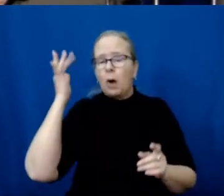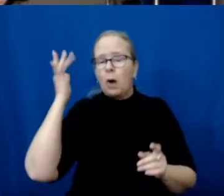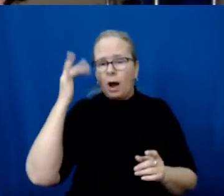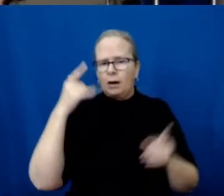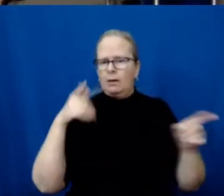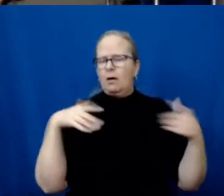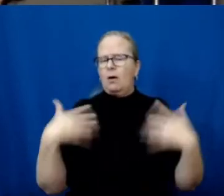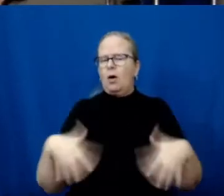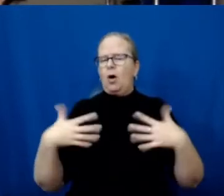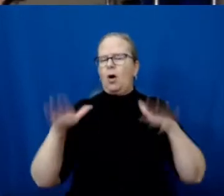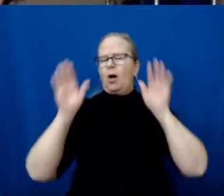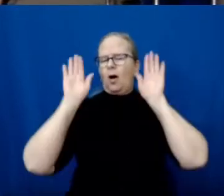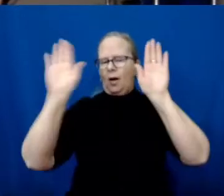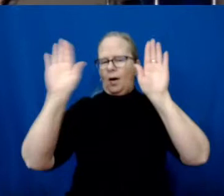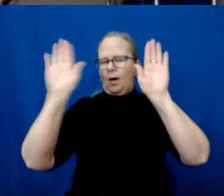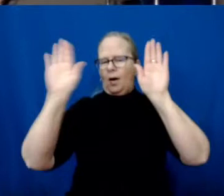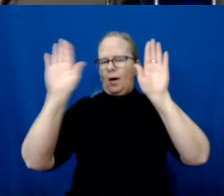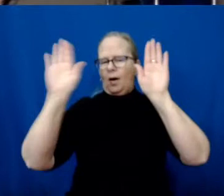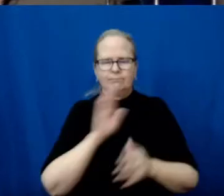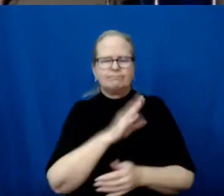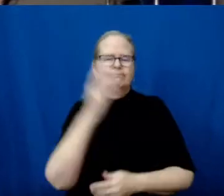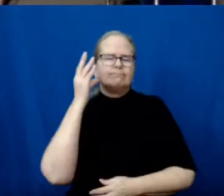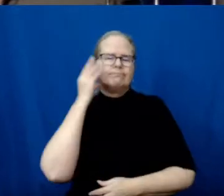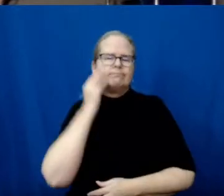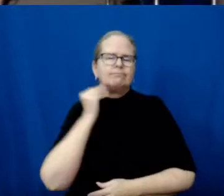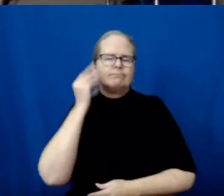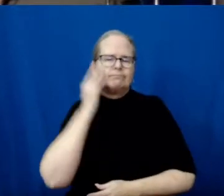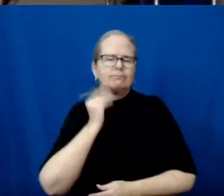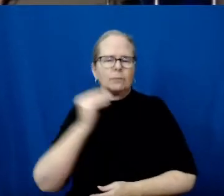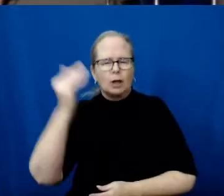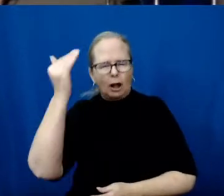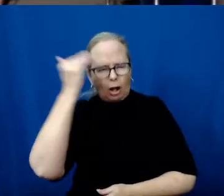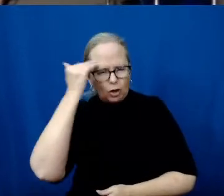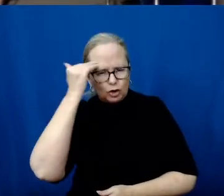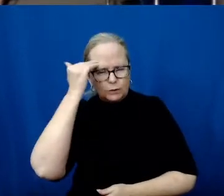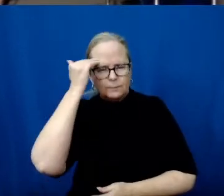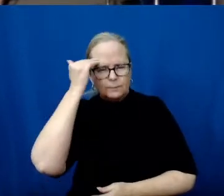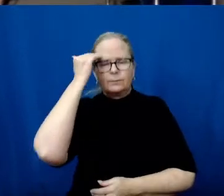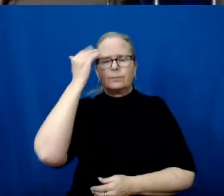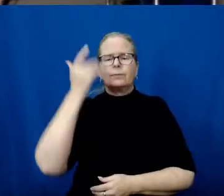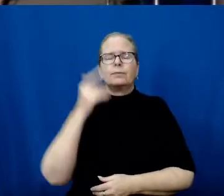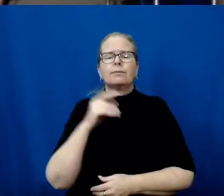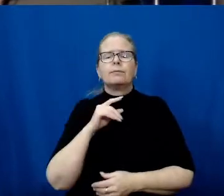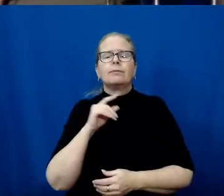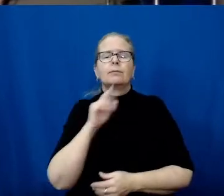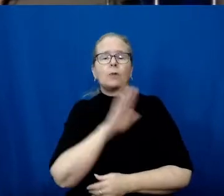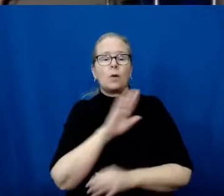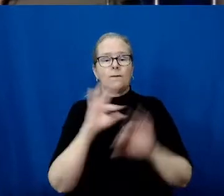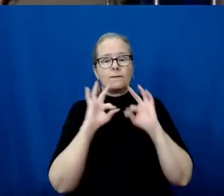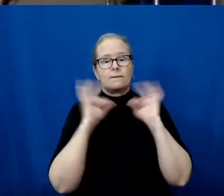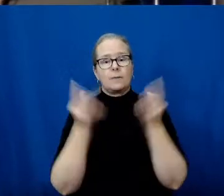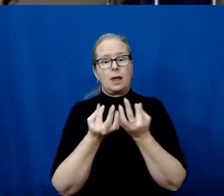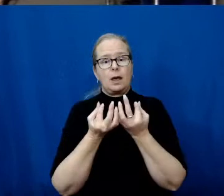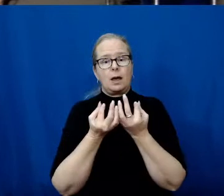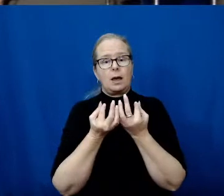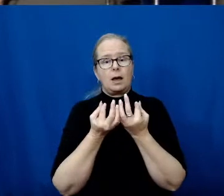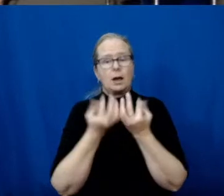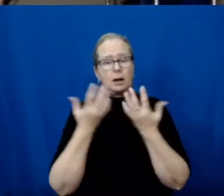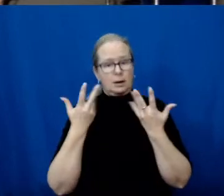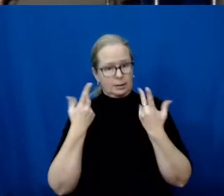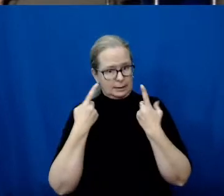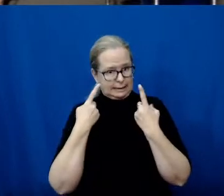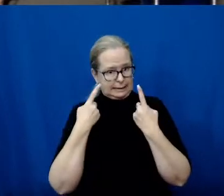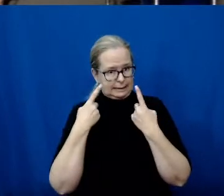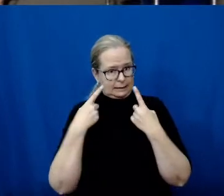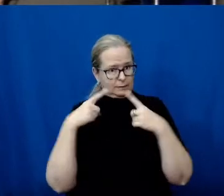three, because your family was successfully able to keep COVID in